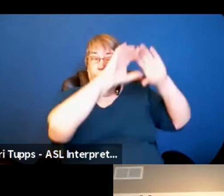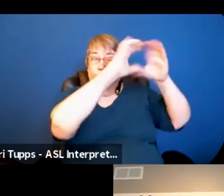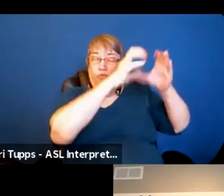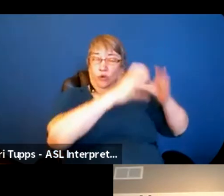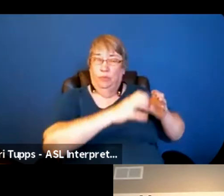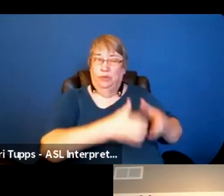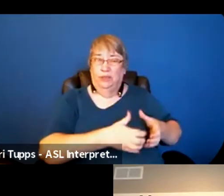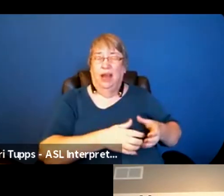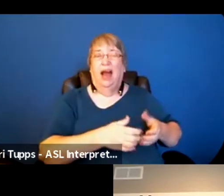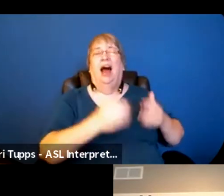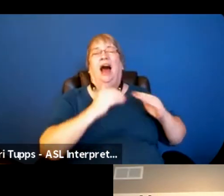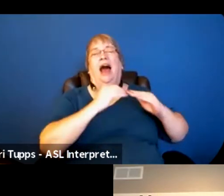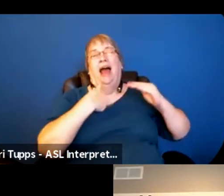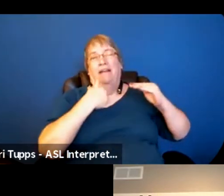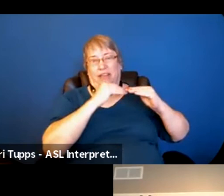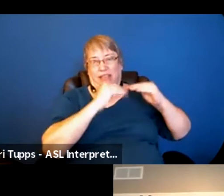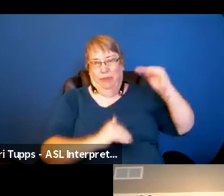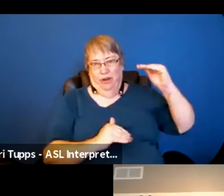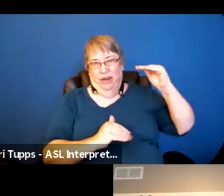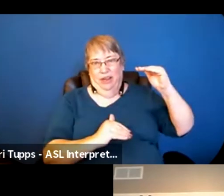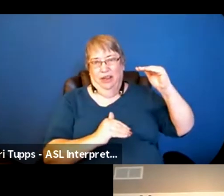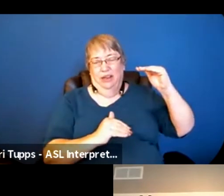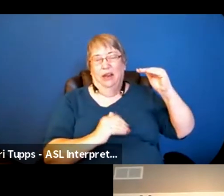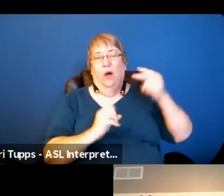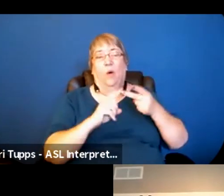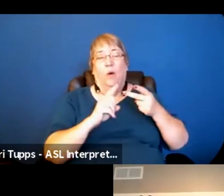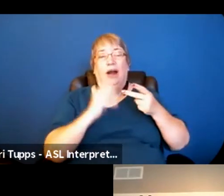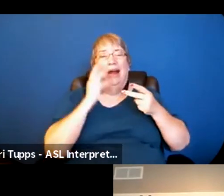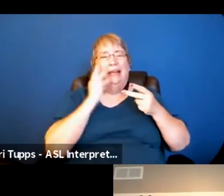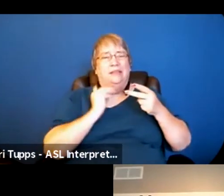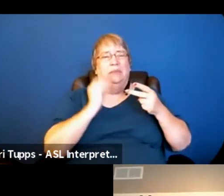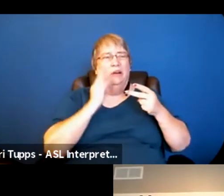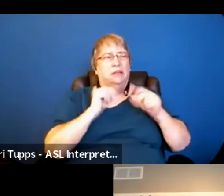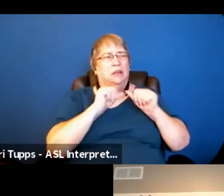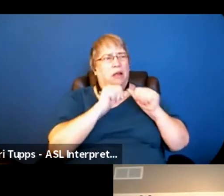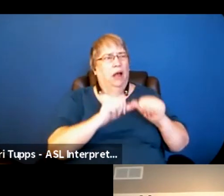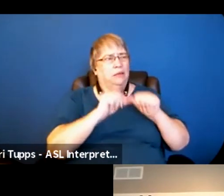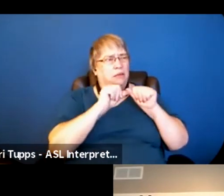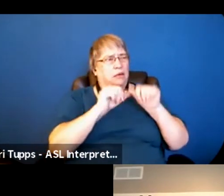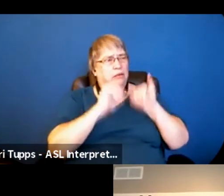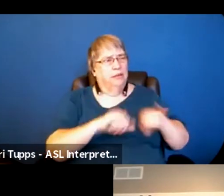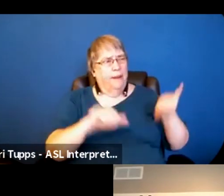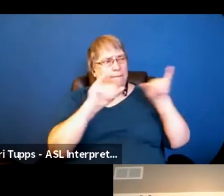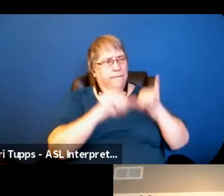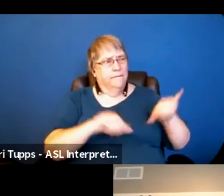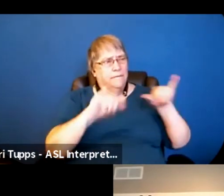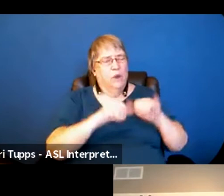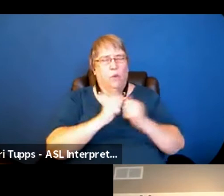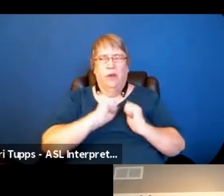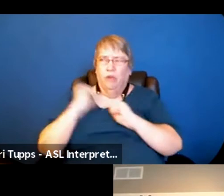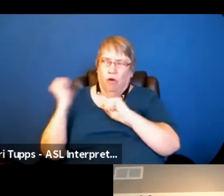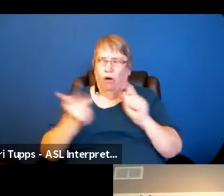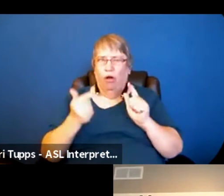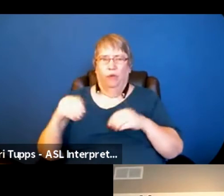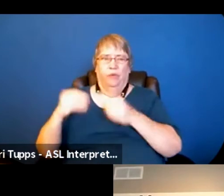health disparities, or were experiencing very consistent themes across reports, across provider groups, that they were not